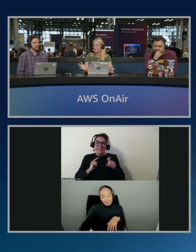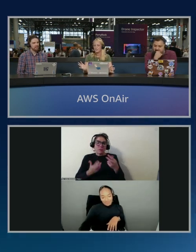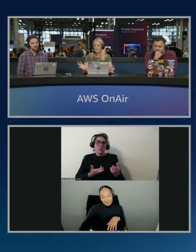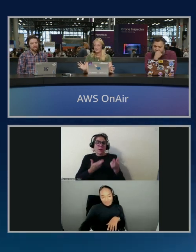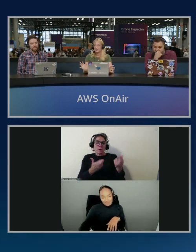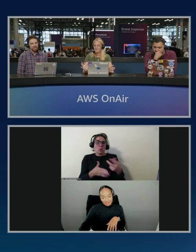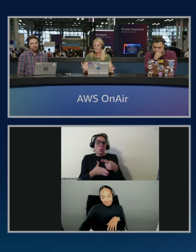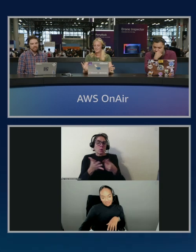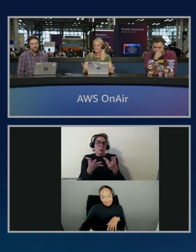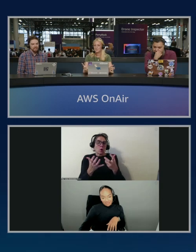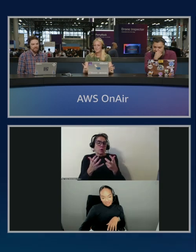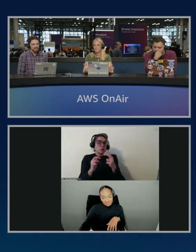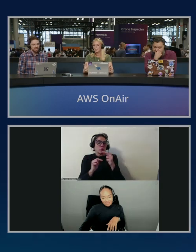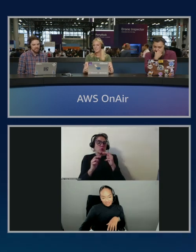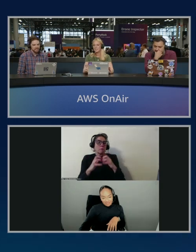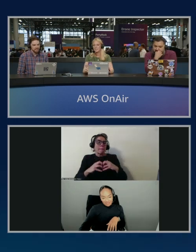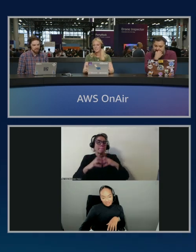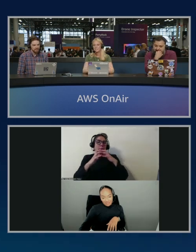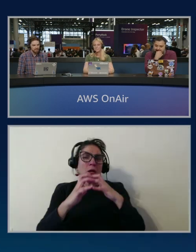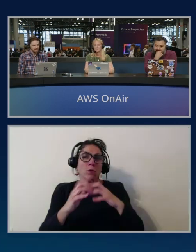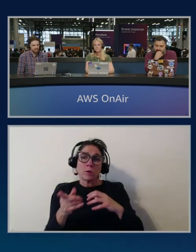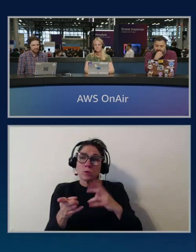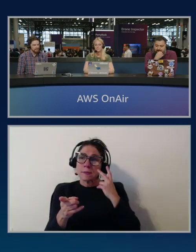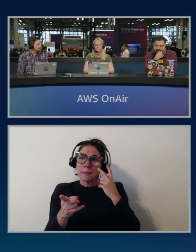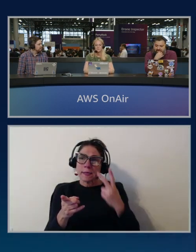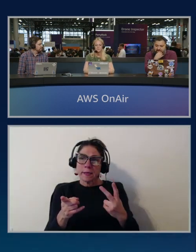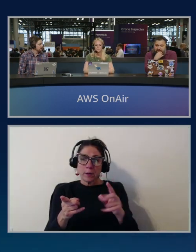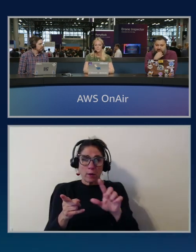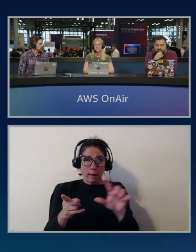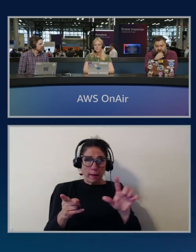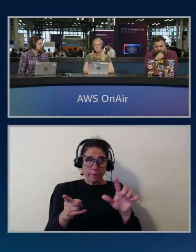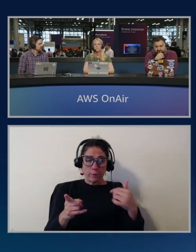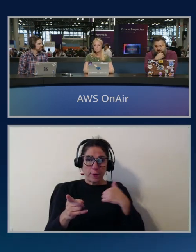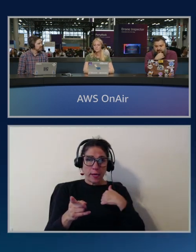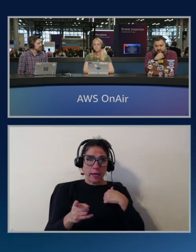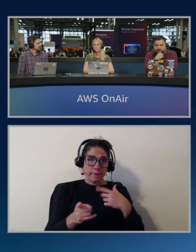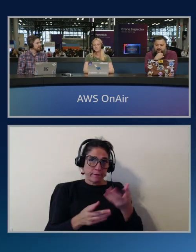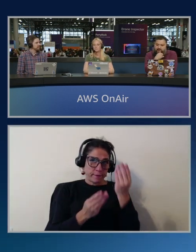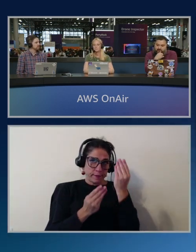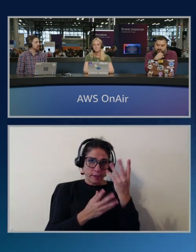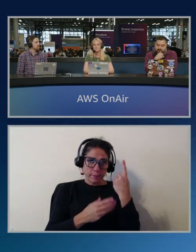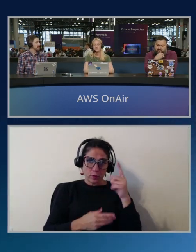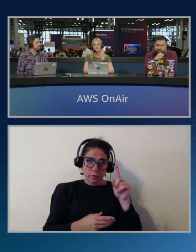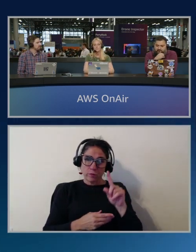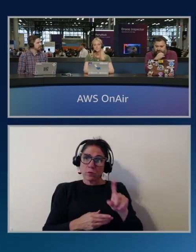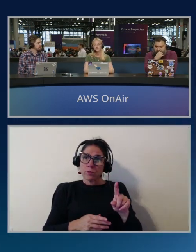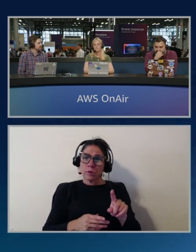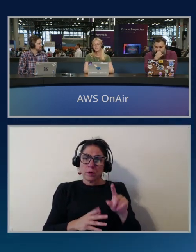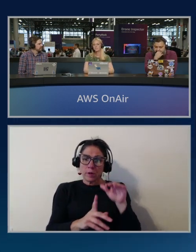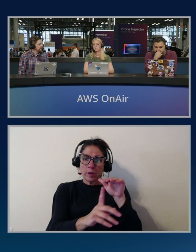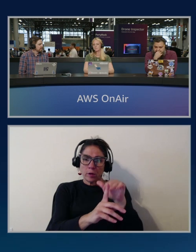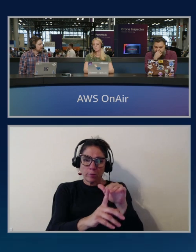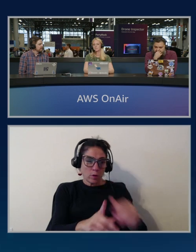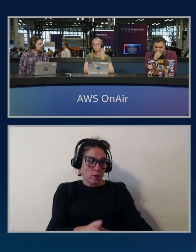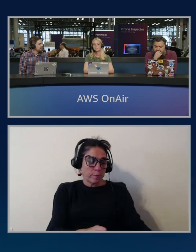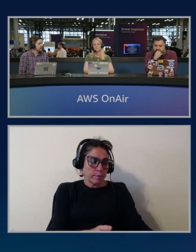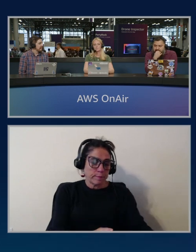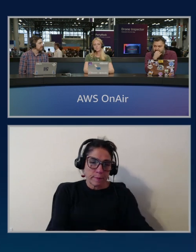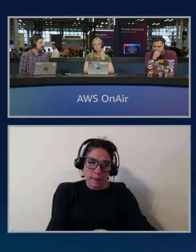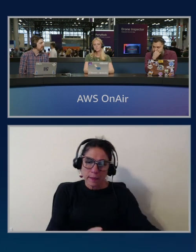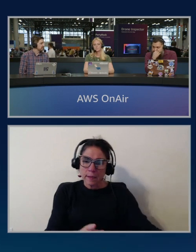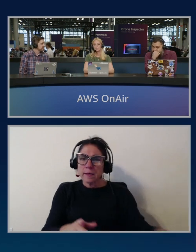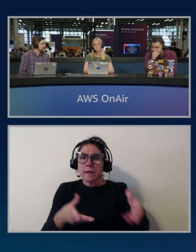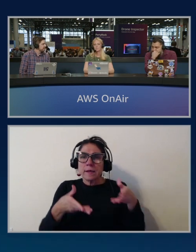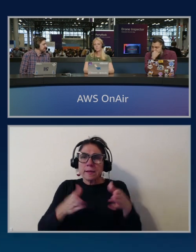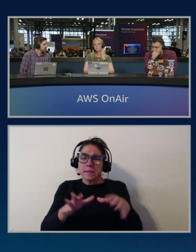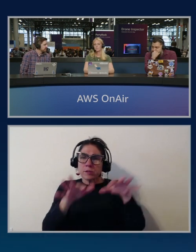that's right. So on the left here, you see that we have a little input for a prompt. This allows us to describe the app we want to build. If we're out